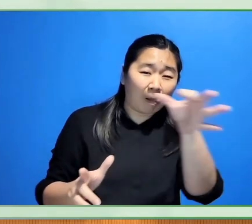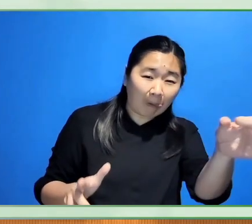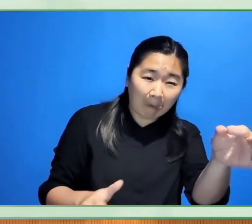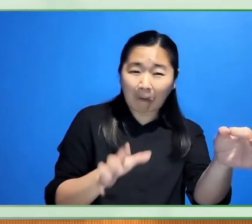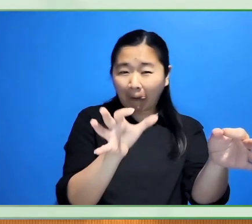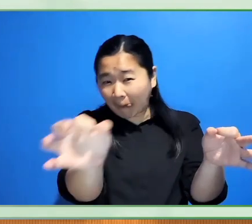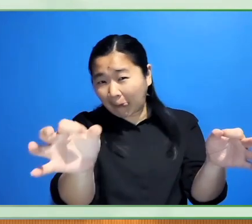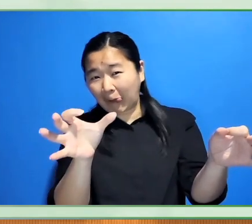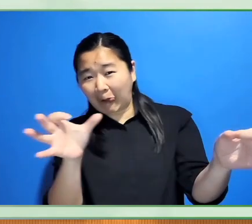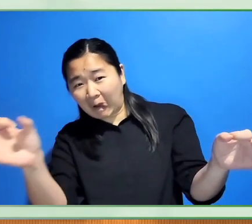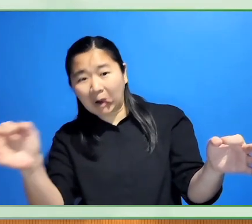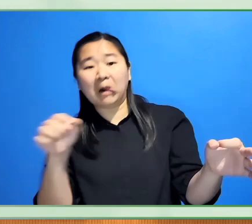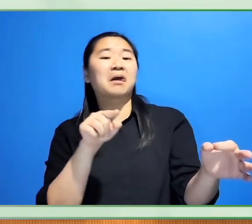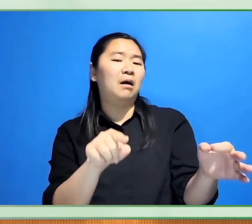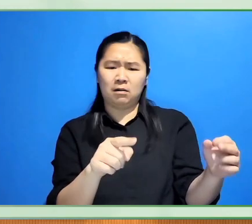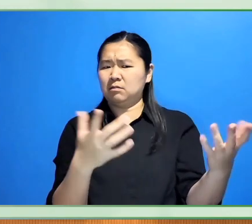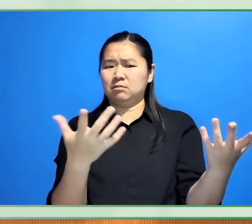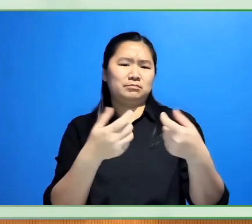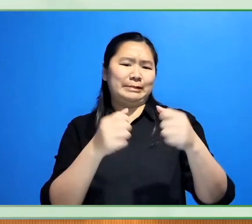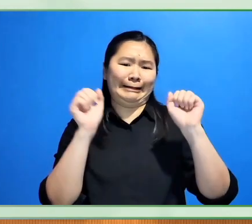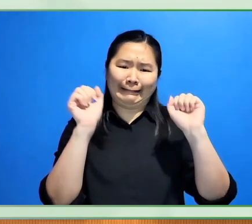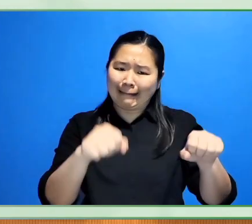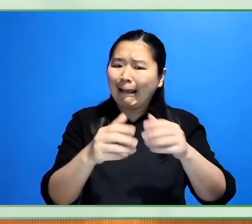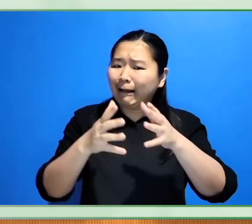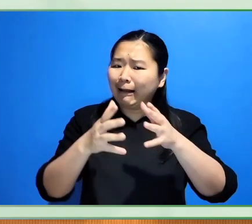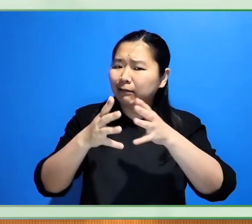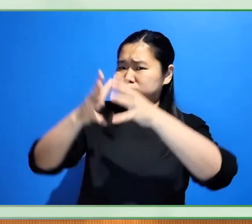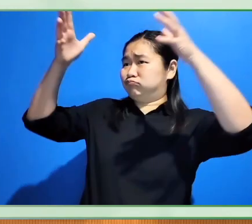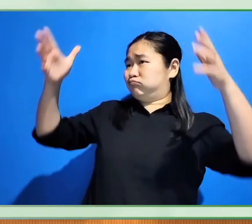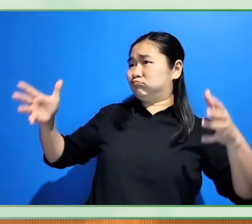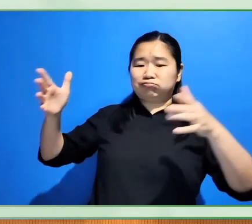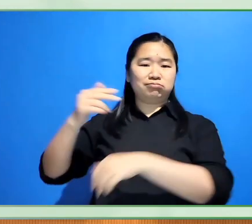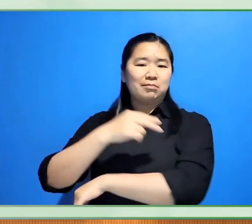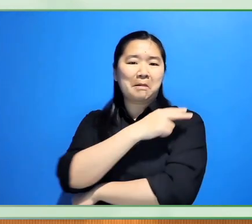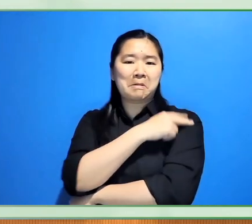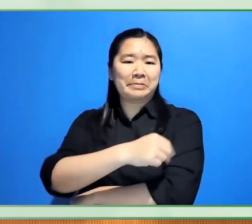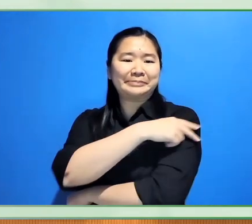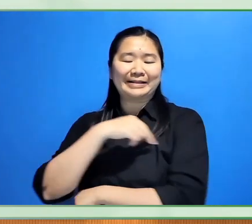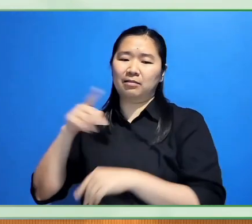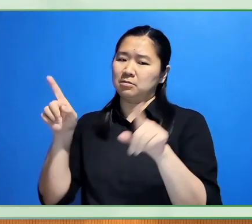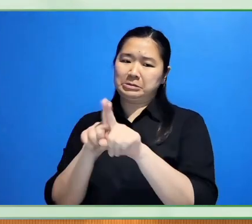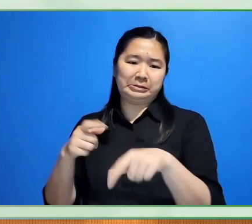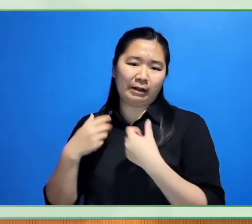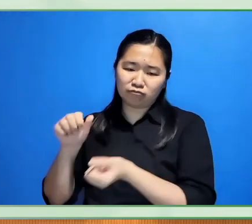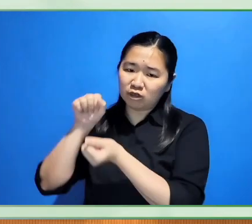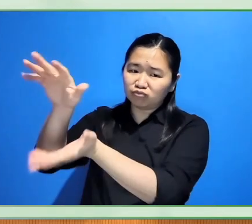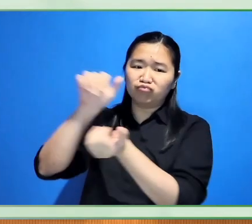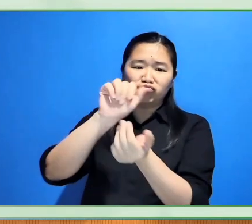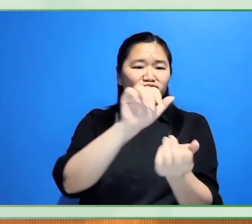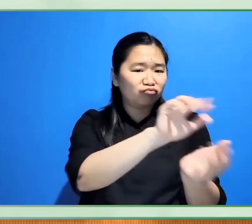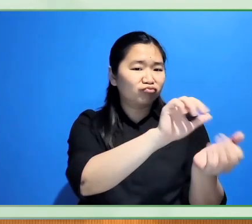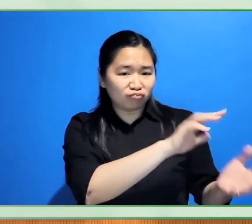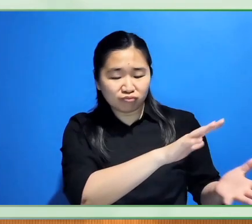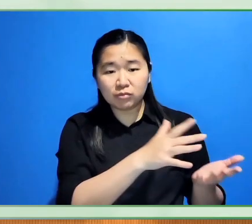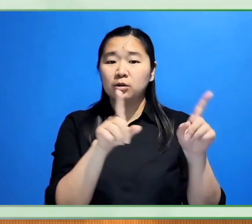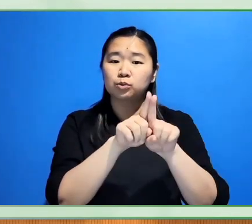entire prosthetic and orthotic departments. But it is our partners that are really core and integral to our work